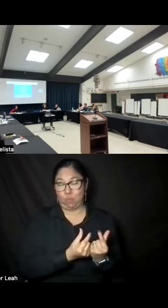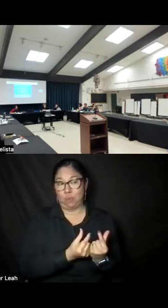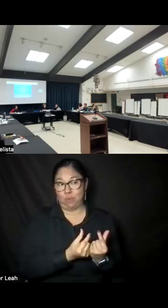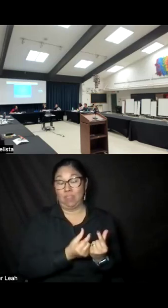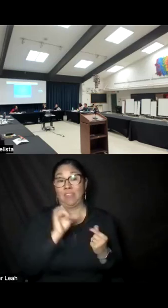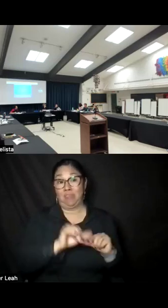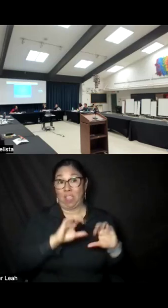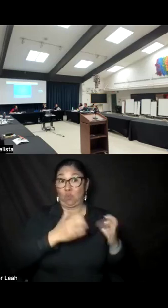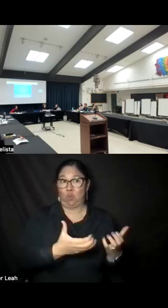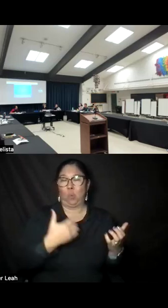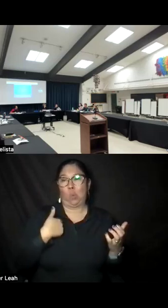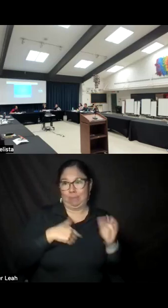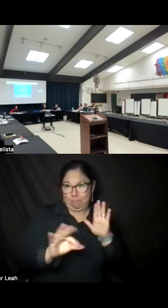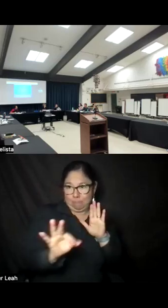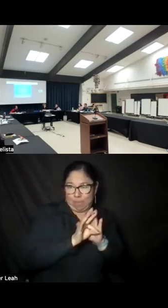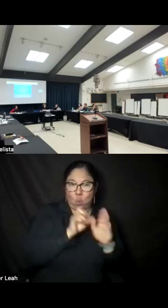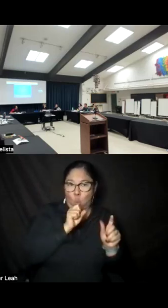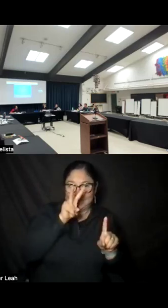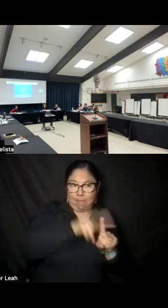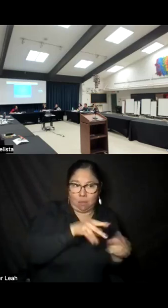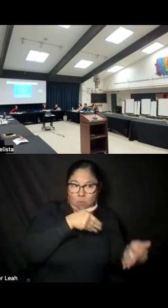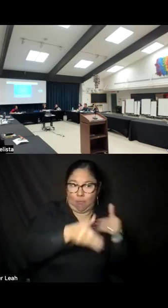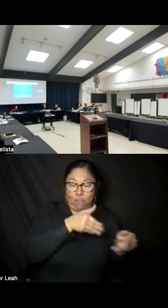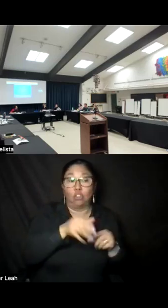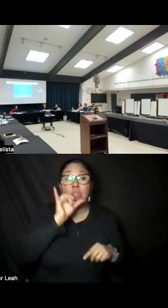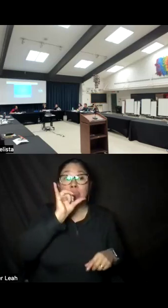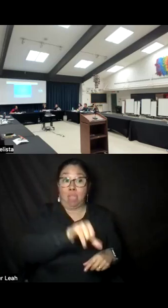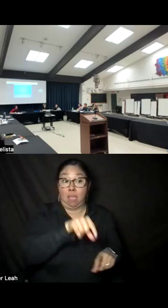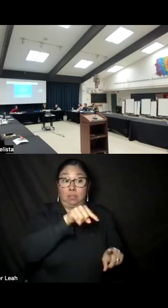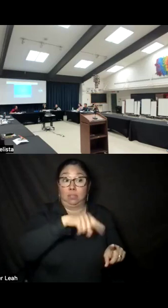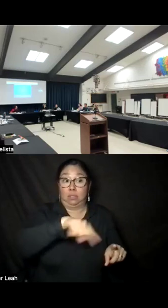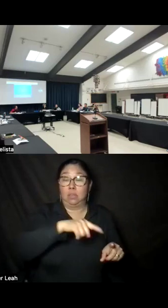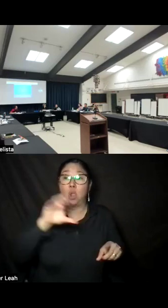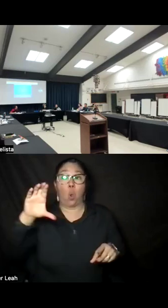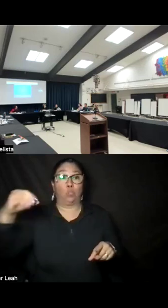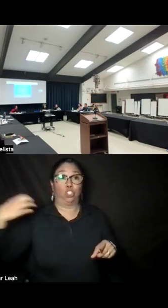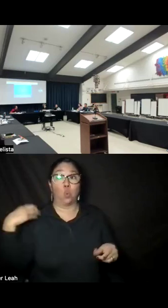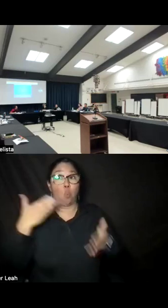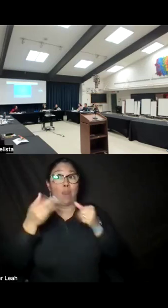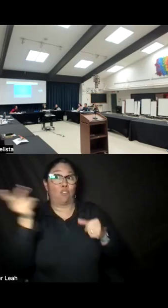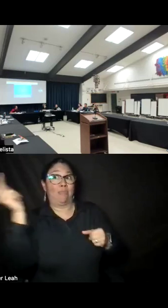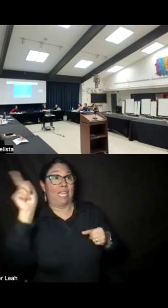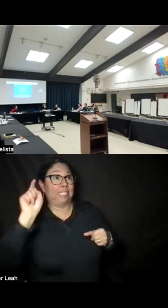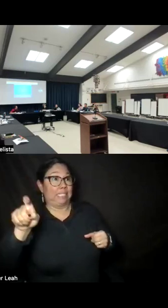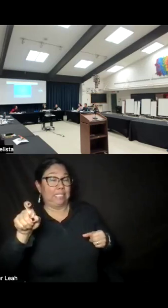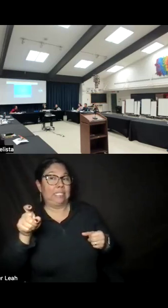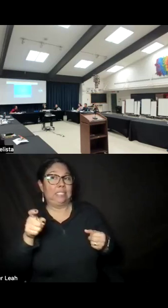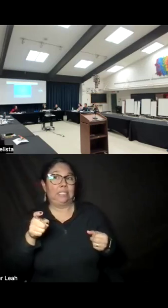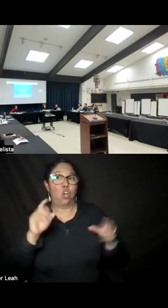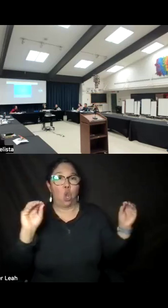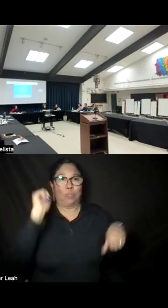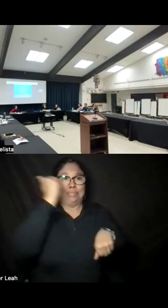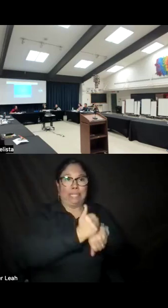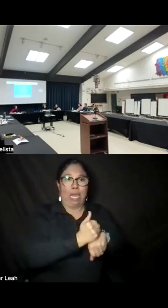or appointed, and then based upon what the co-chairs need, so that there's no set number, at least